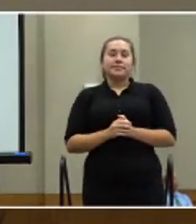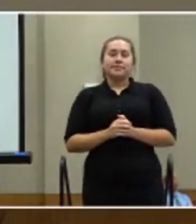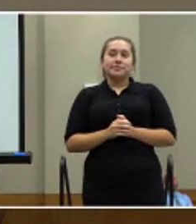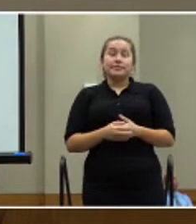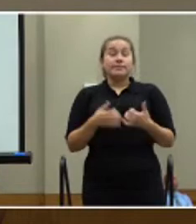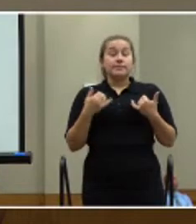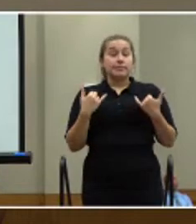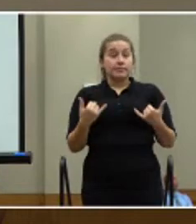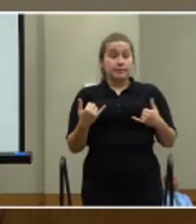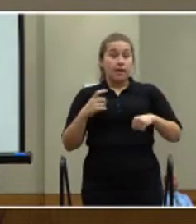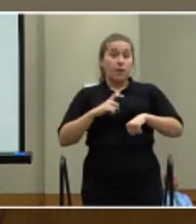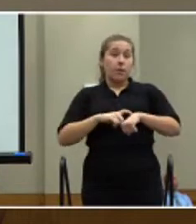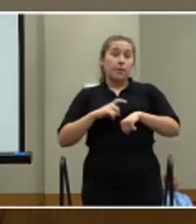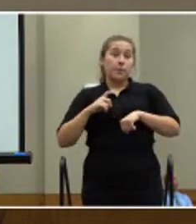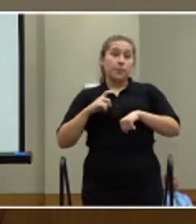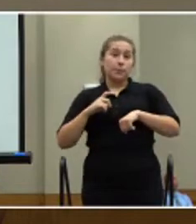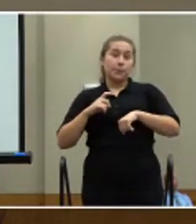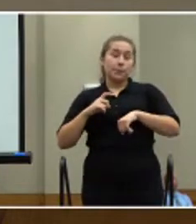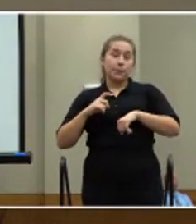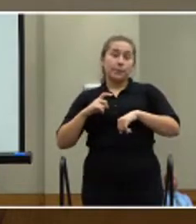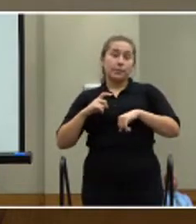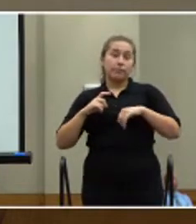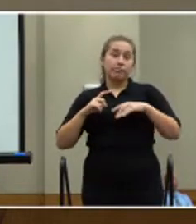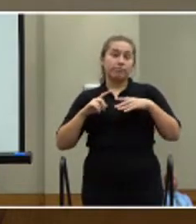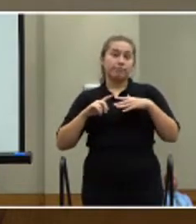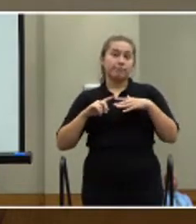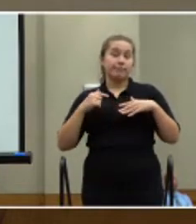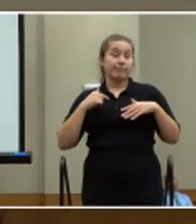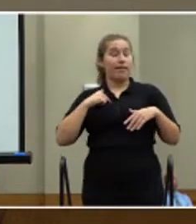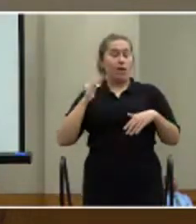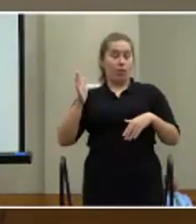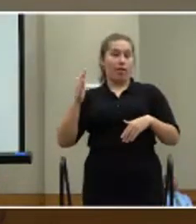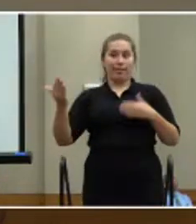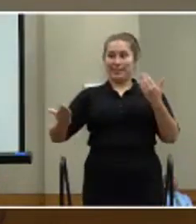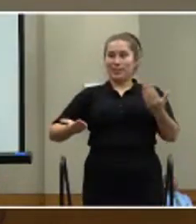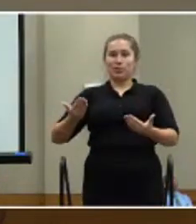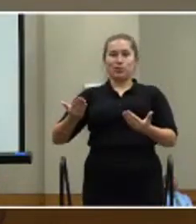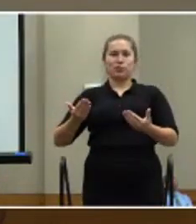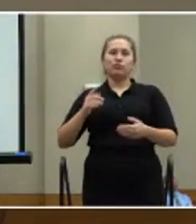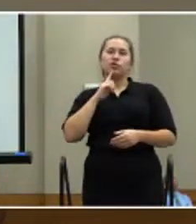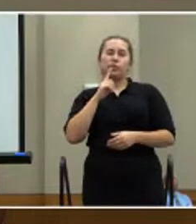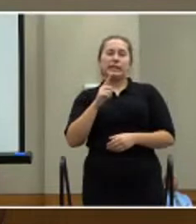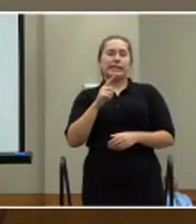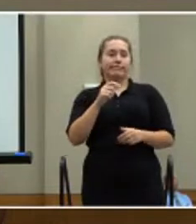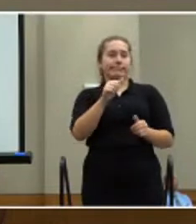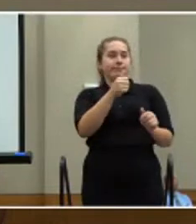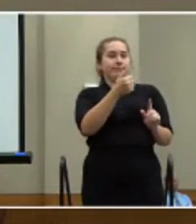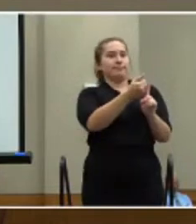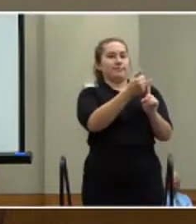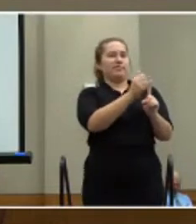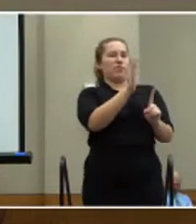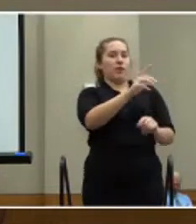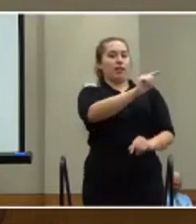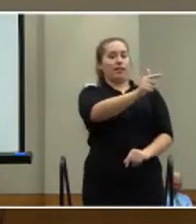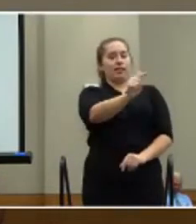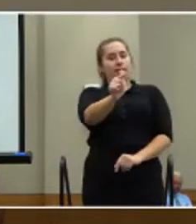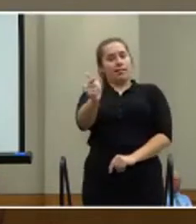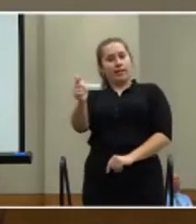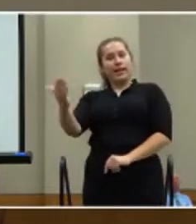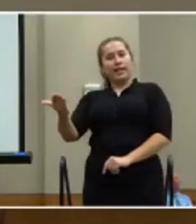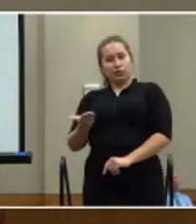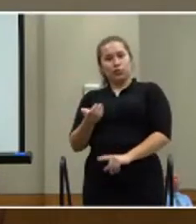It's now time to have me introduce, or actually I'm going to have each of the board members of the United States Access